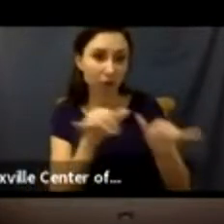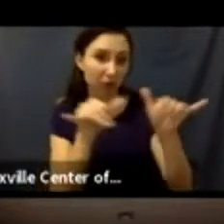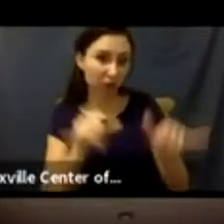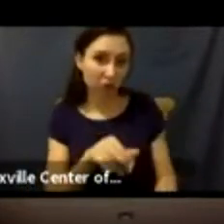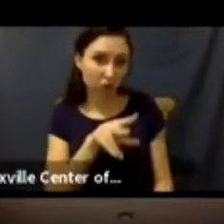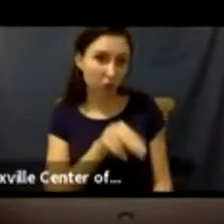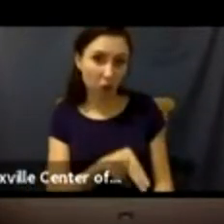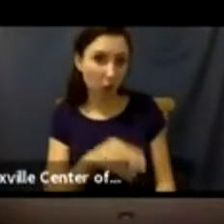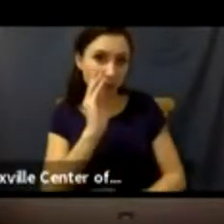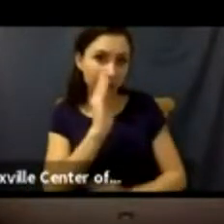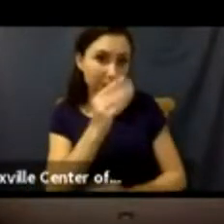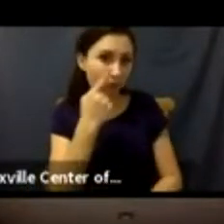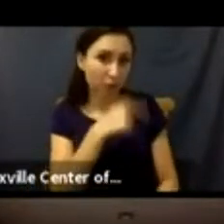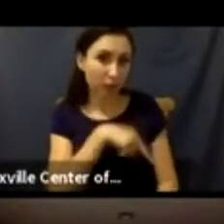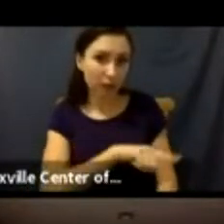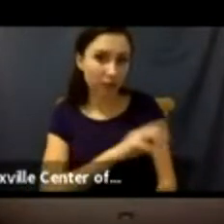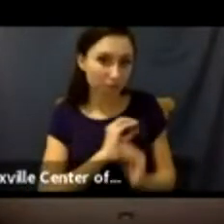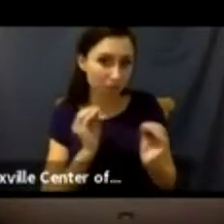heard a little bit about,